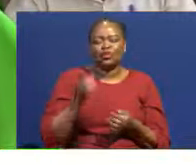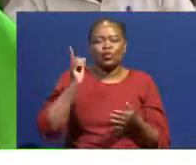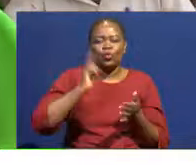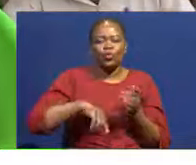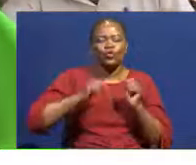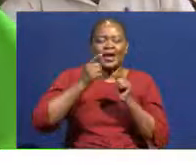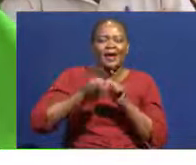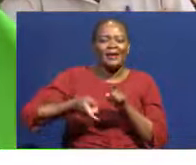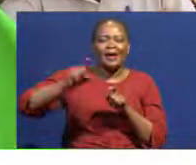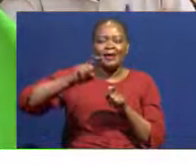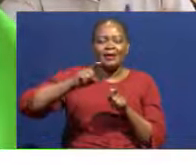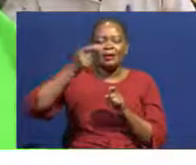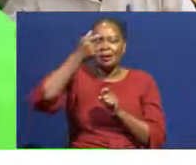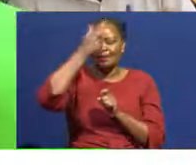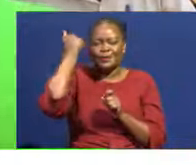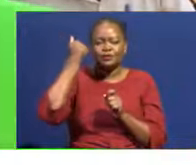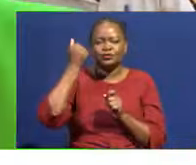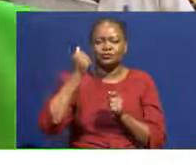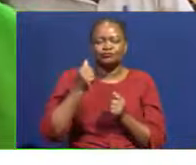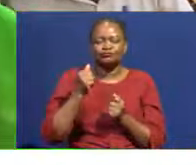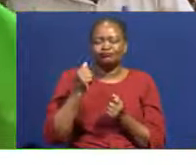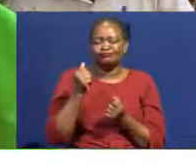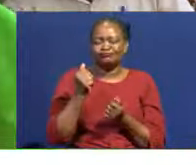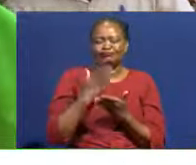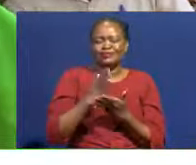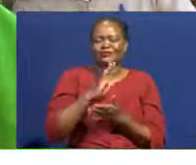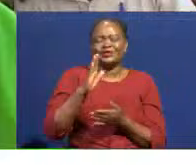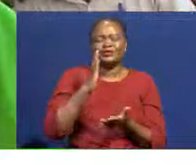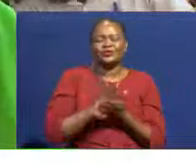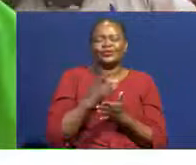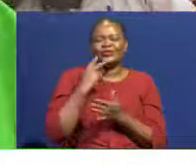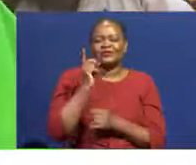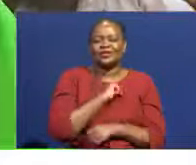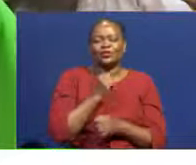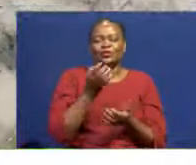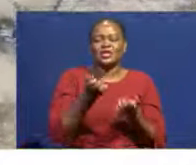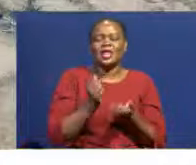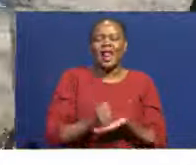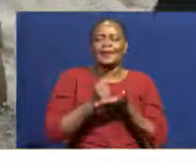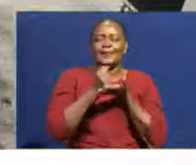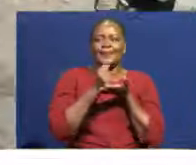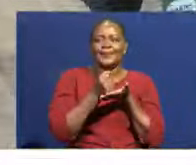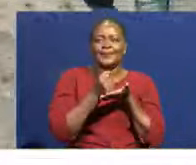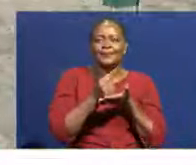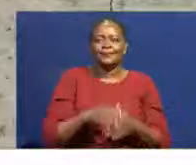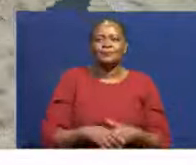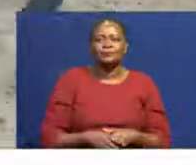tutakuongezea, kwa sababu sehemu yako kweli vile tumeona, unahitaji usaidizi.